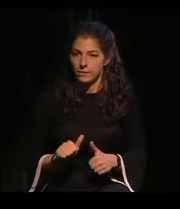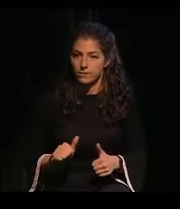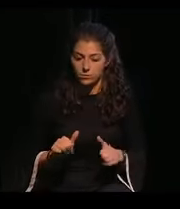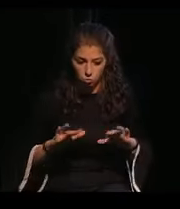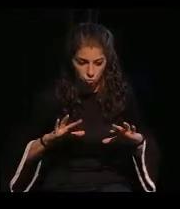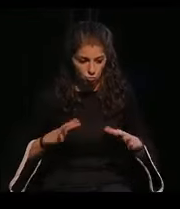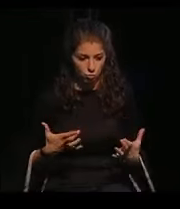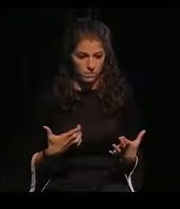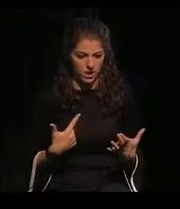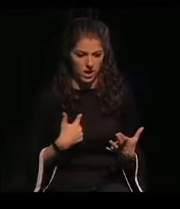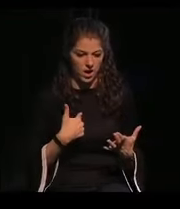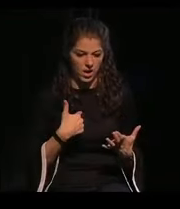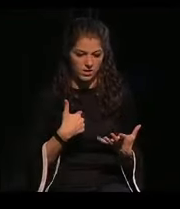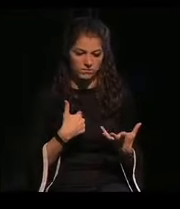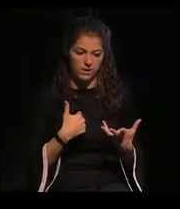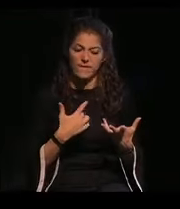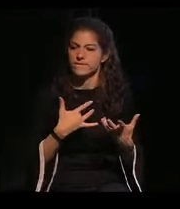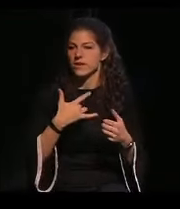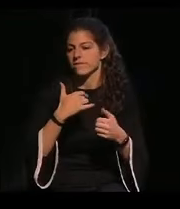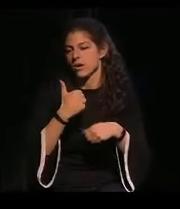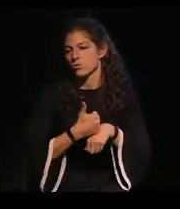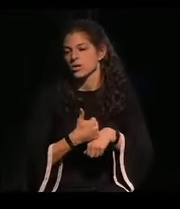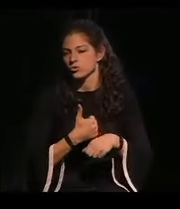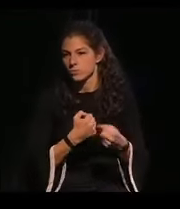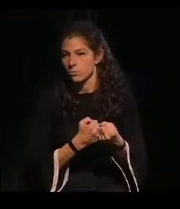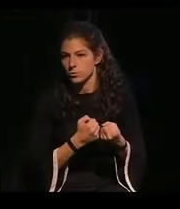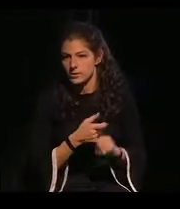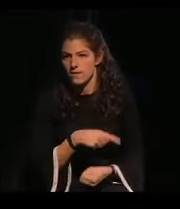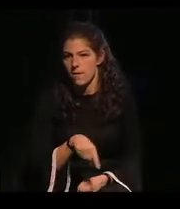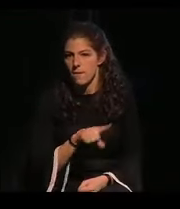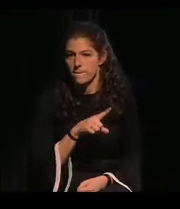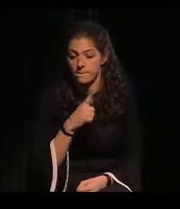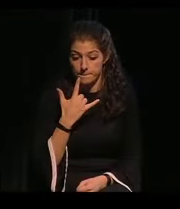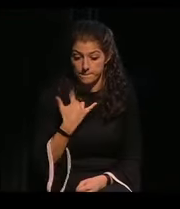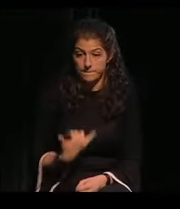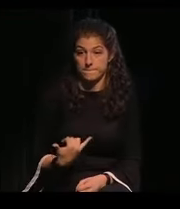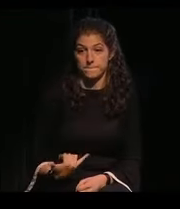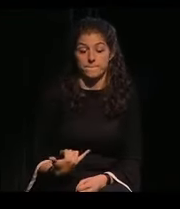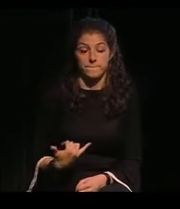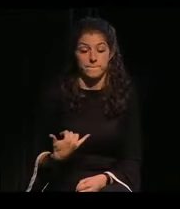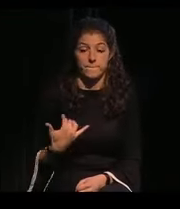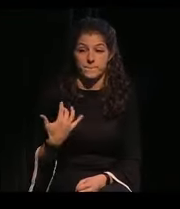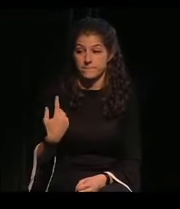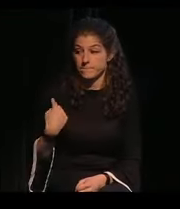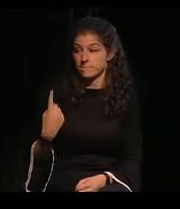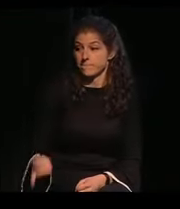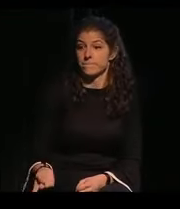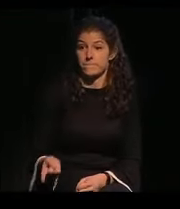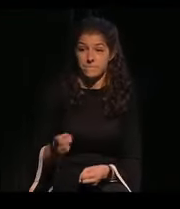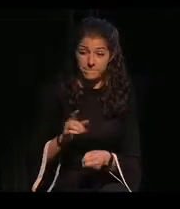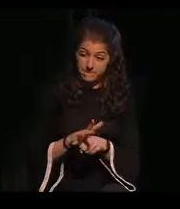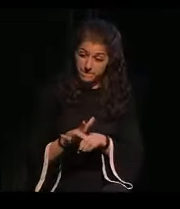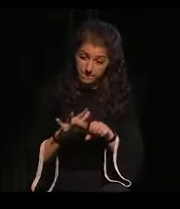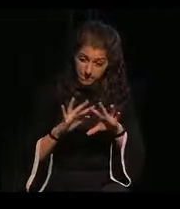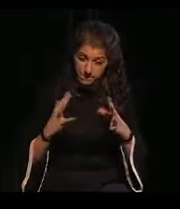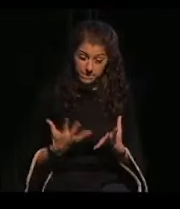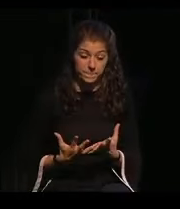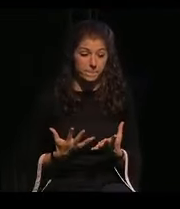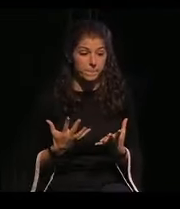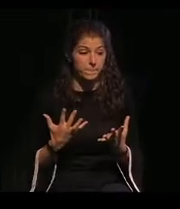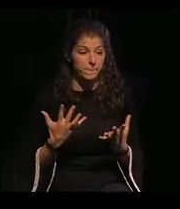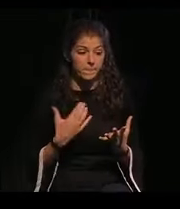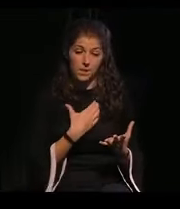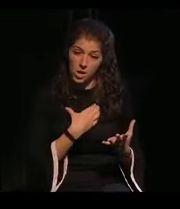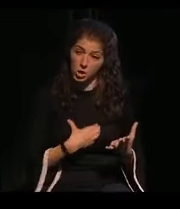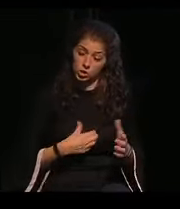group that I have a foundation that supports. Today, in an era of plenty in the world,